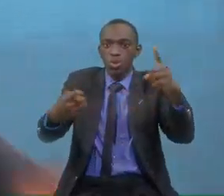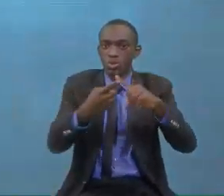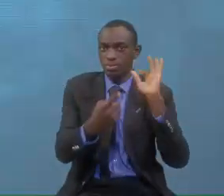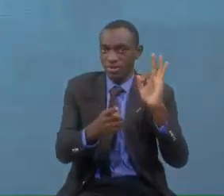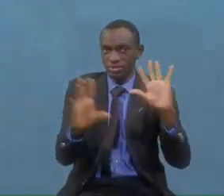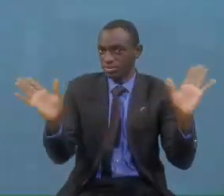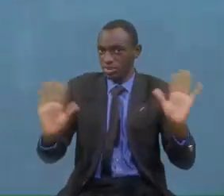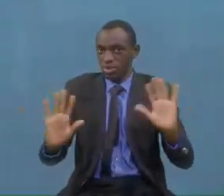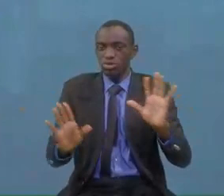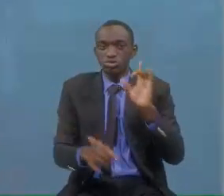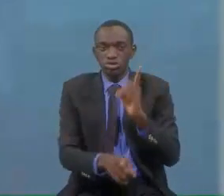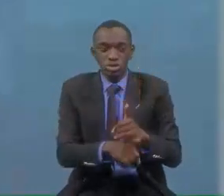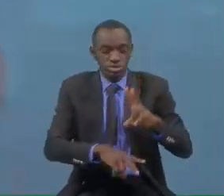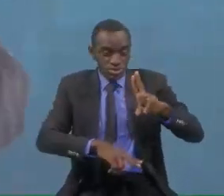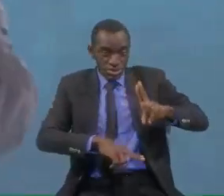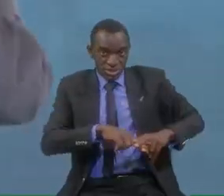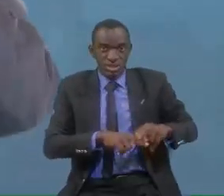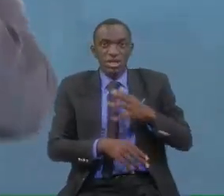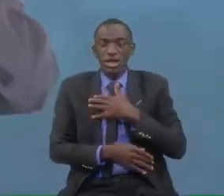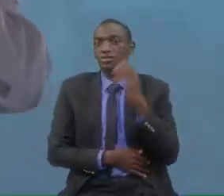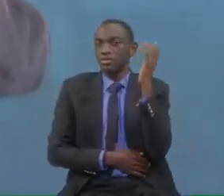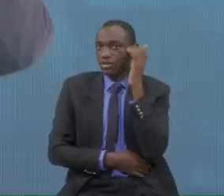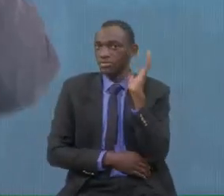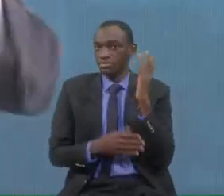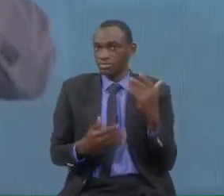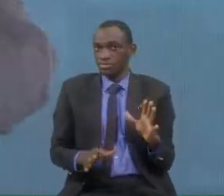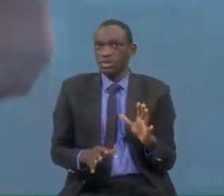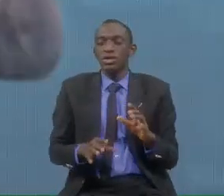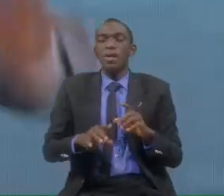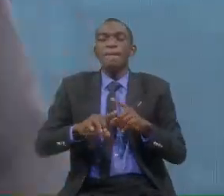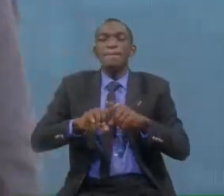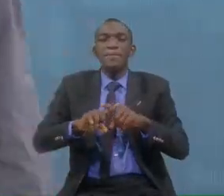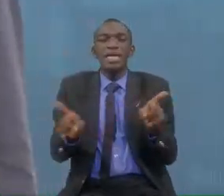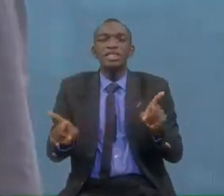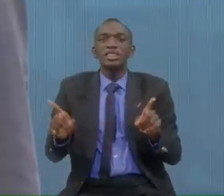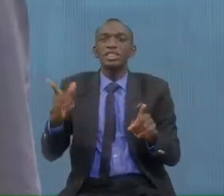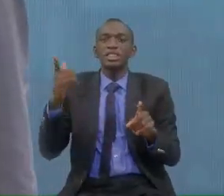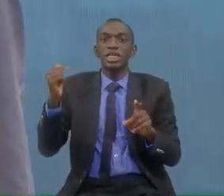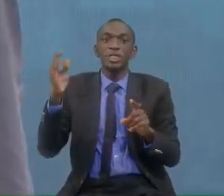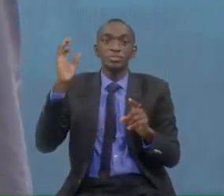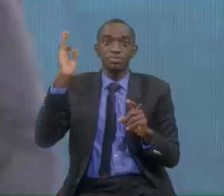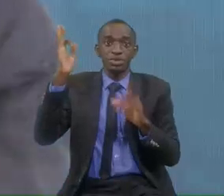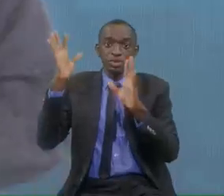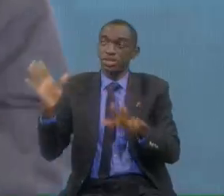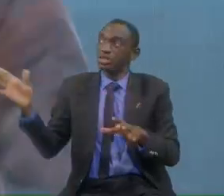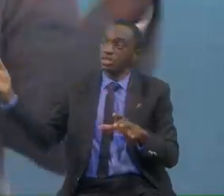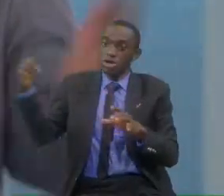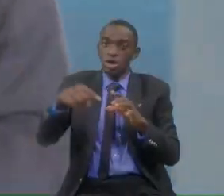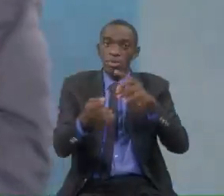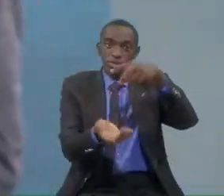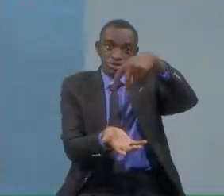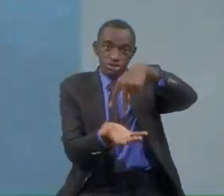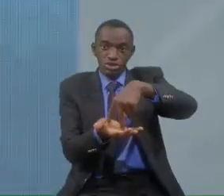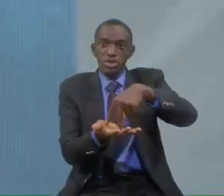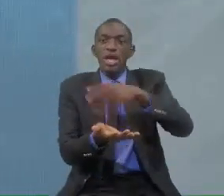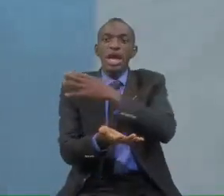he stood up and he preached a good, clear salvation message. And he gave